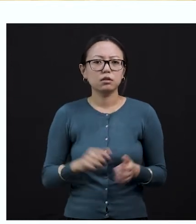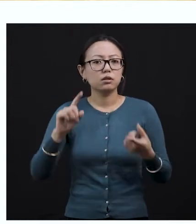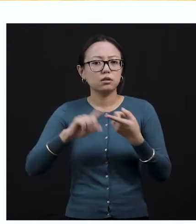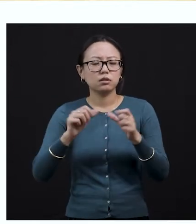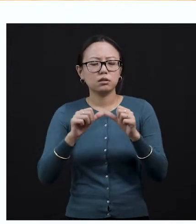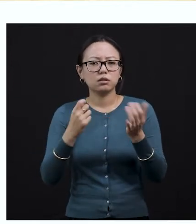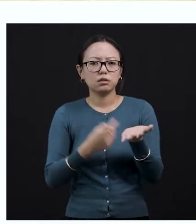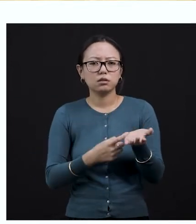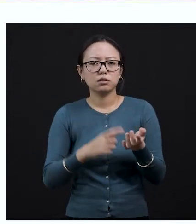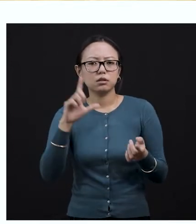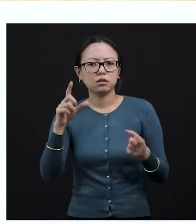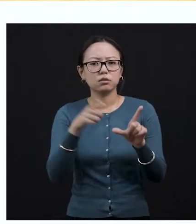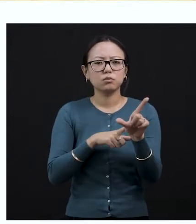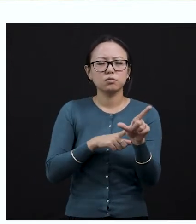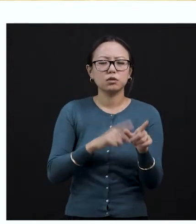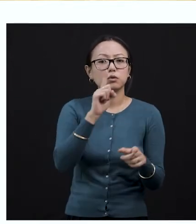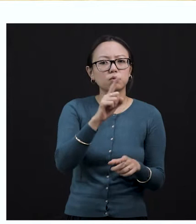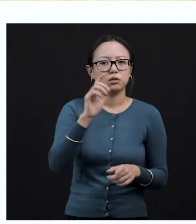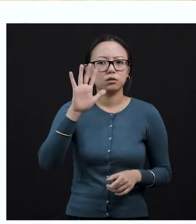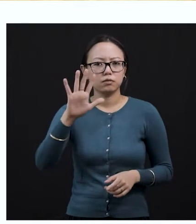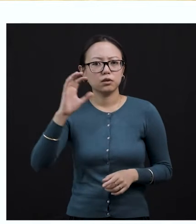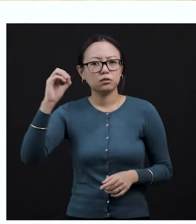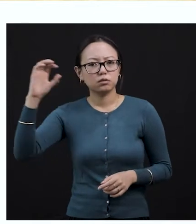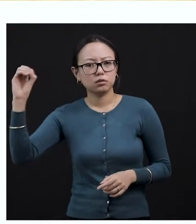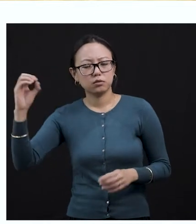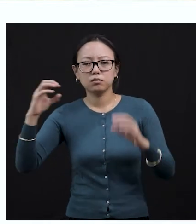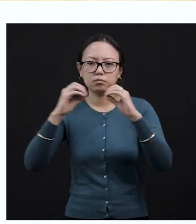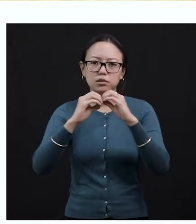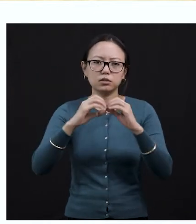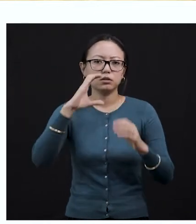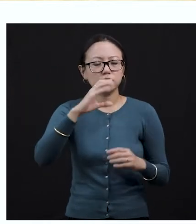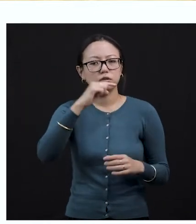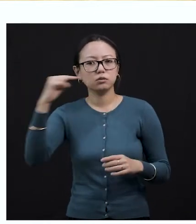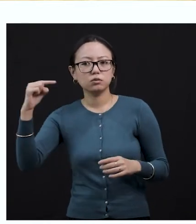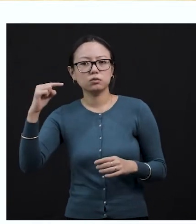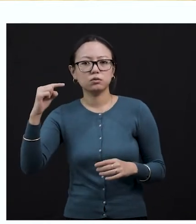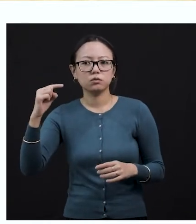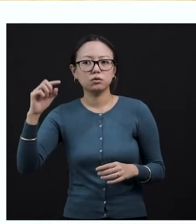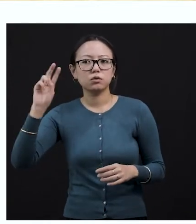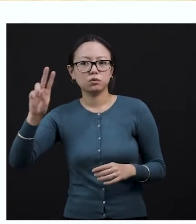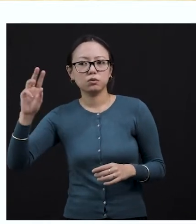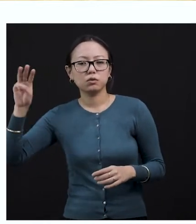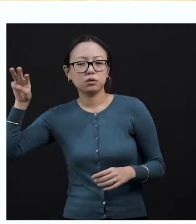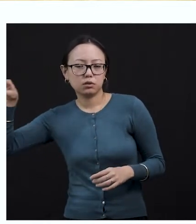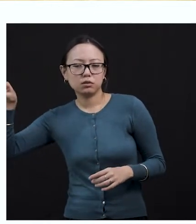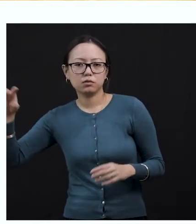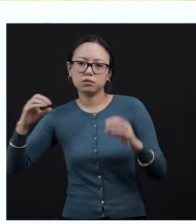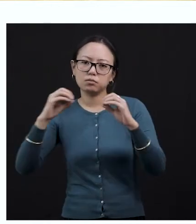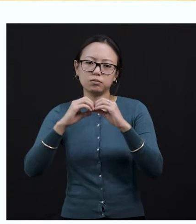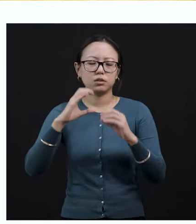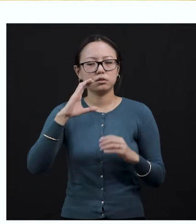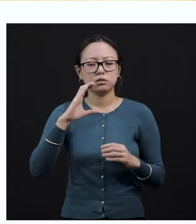from 1500 BC to 1000 BC, and the later Vedic period